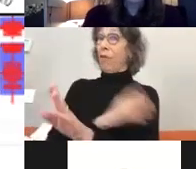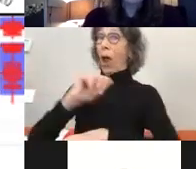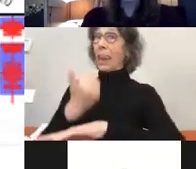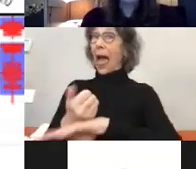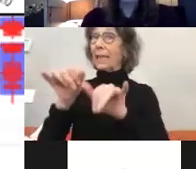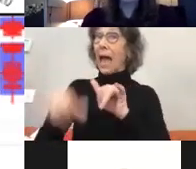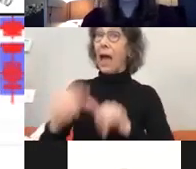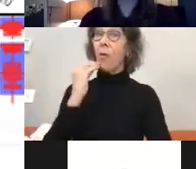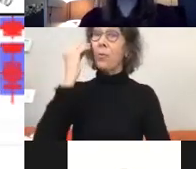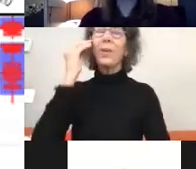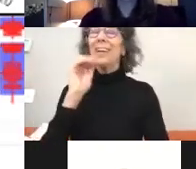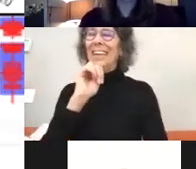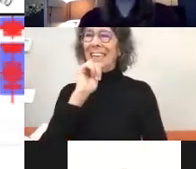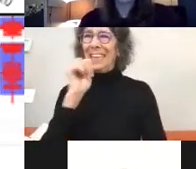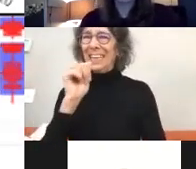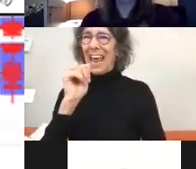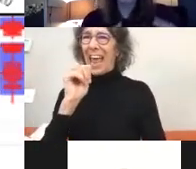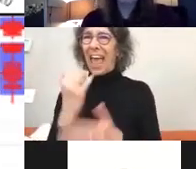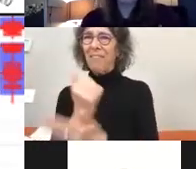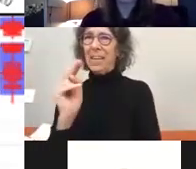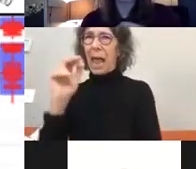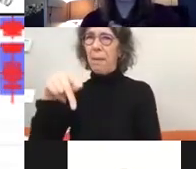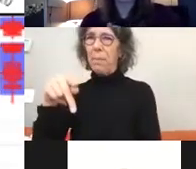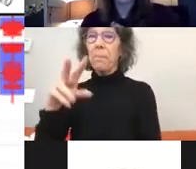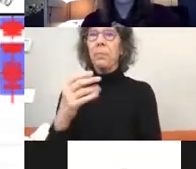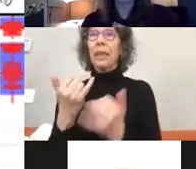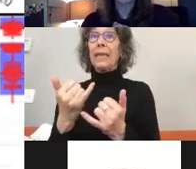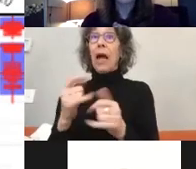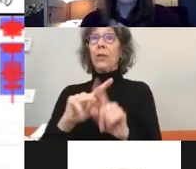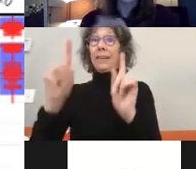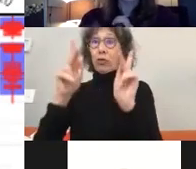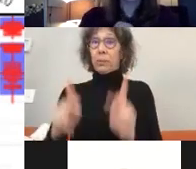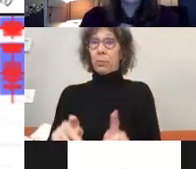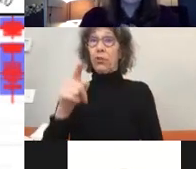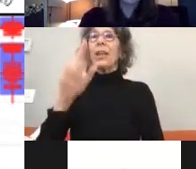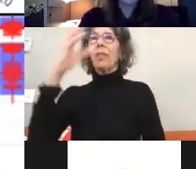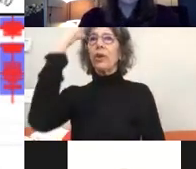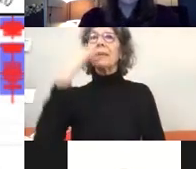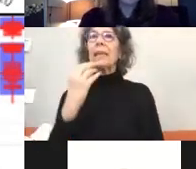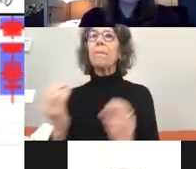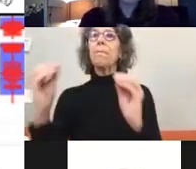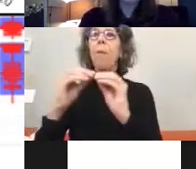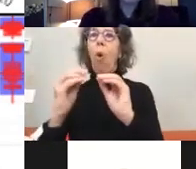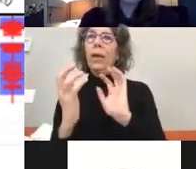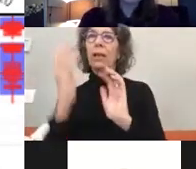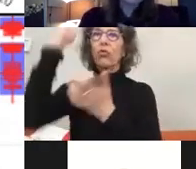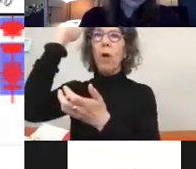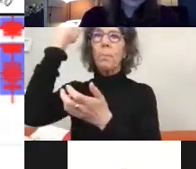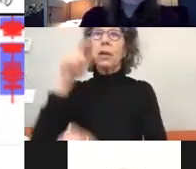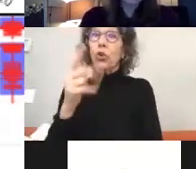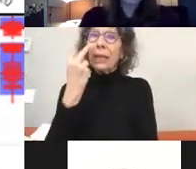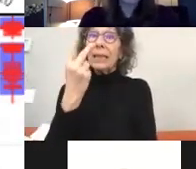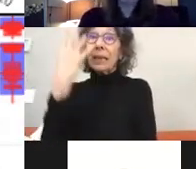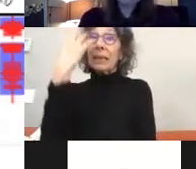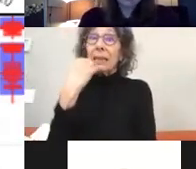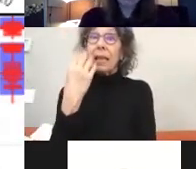But here's one who's actually even more disrupted. So you can see like his sleep before, it used to